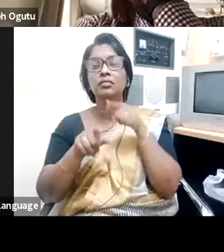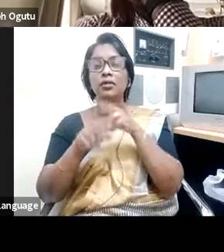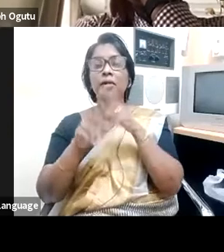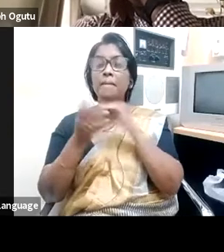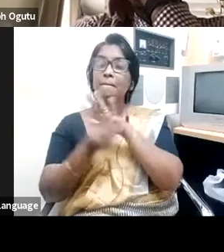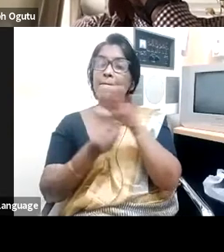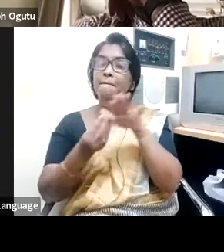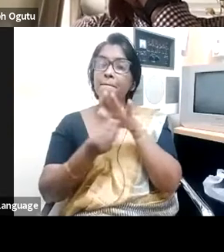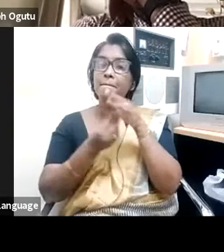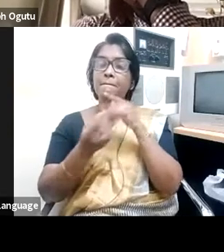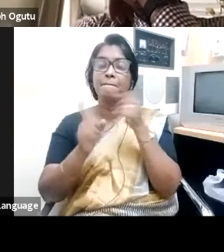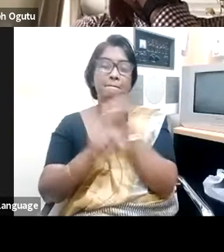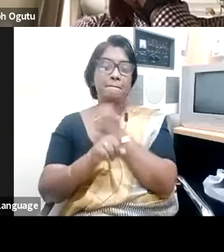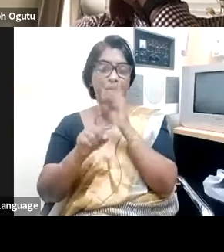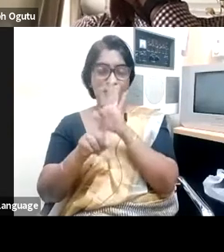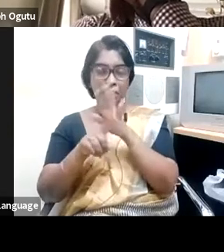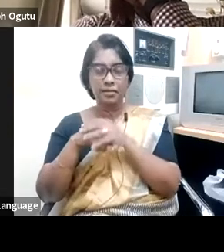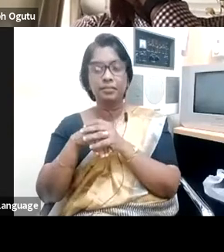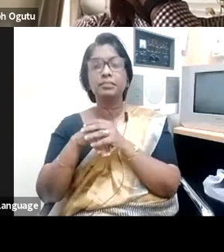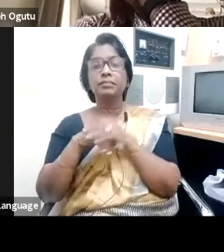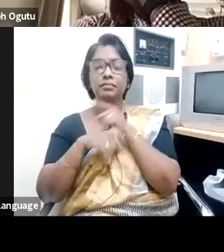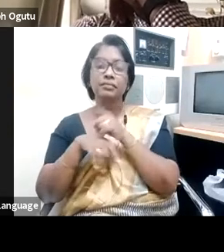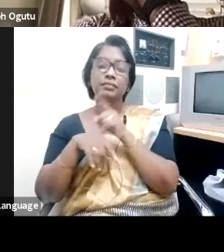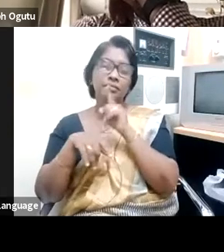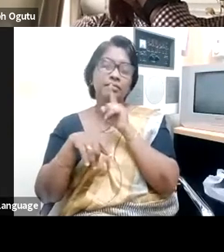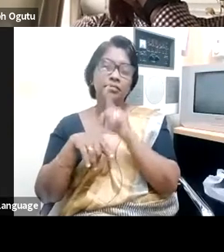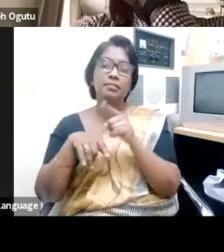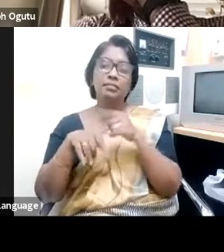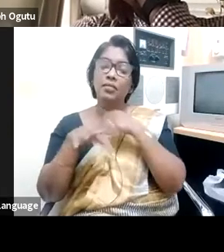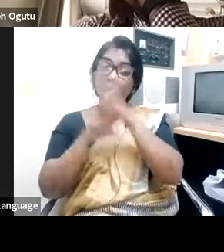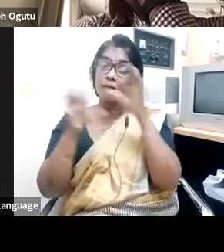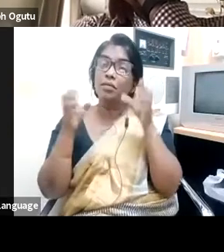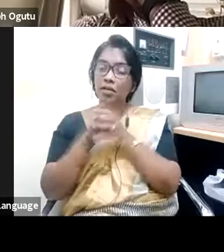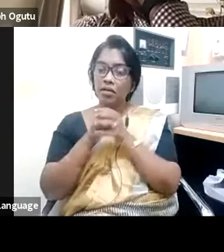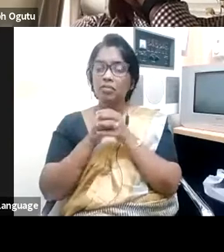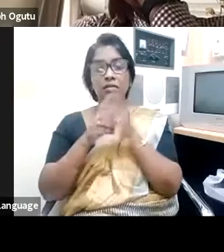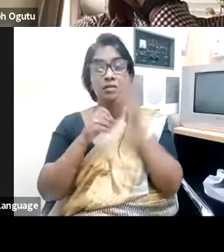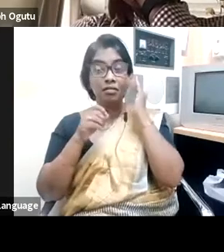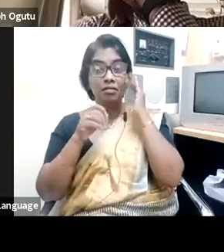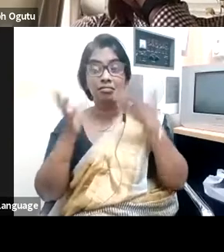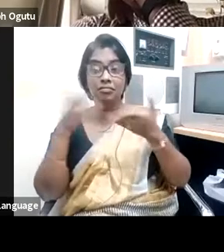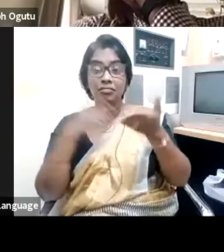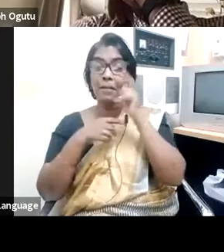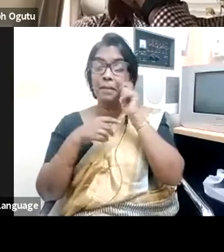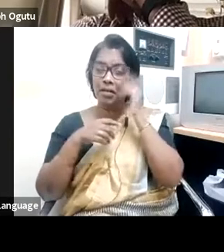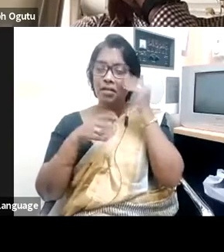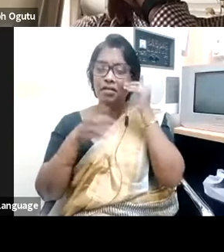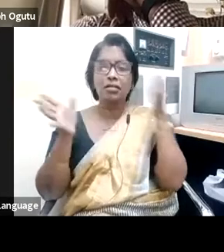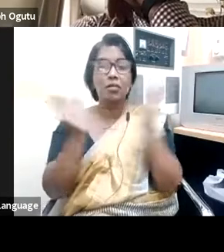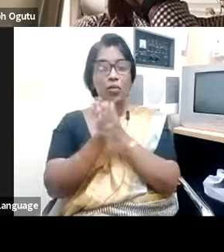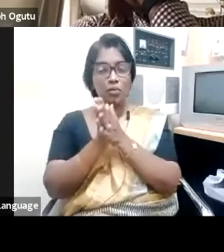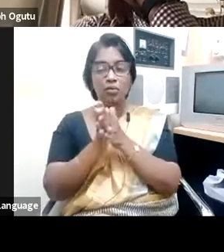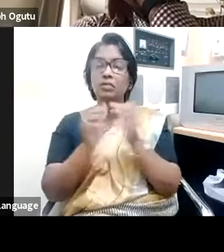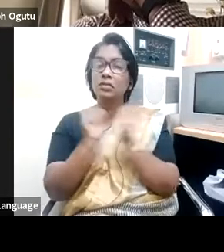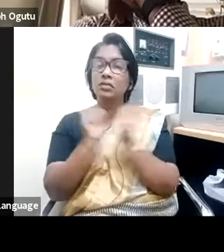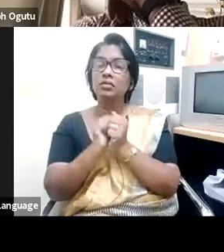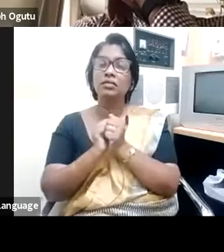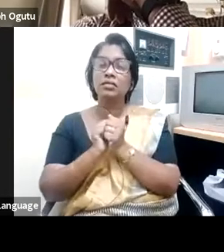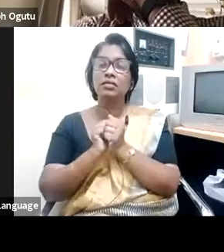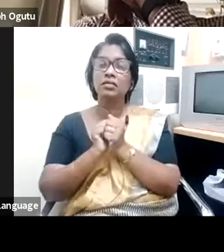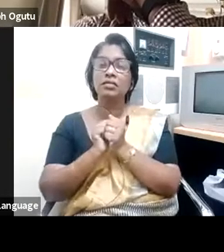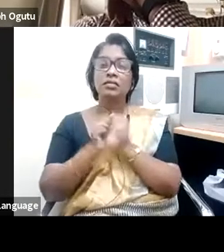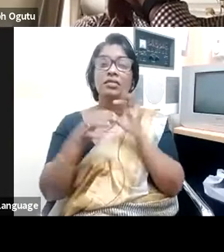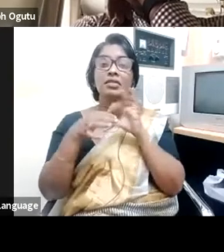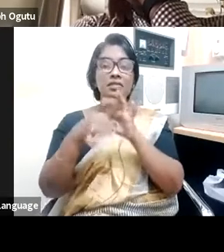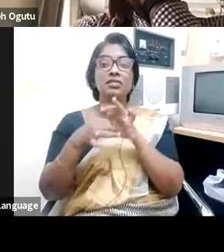my conclusion. Together with men and women, equally important that both together are really fighting the taboos. This is not just something that bothers